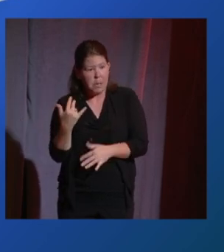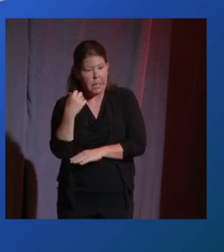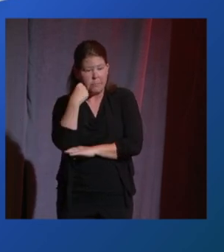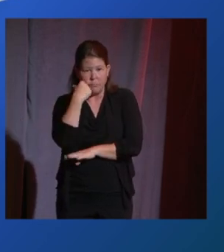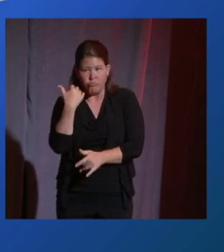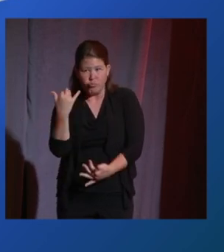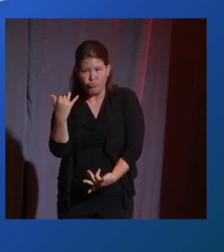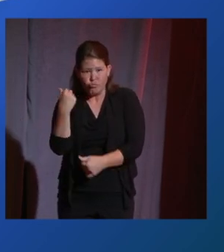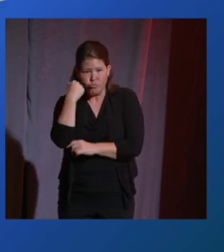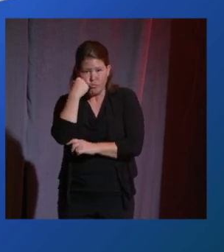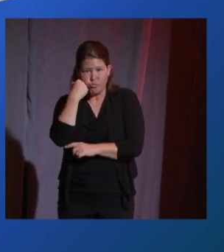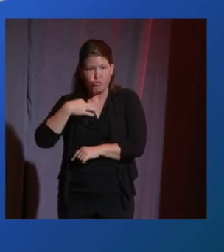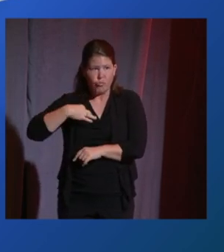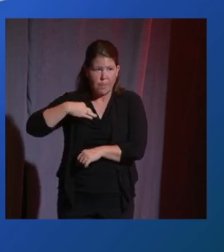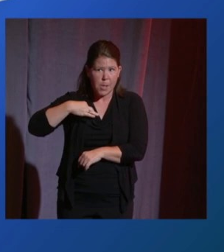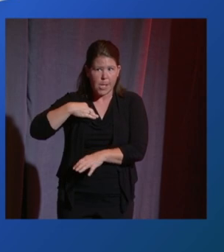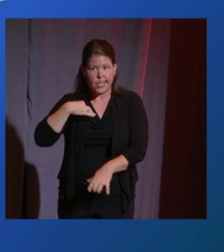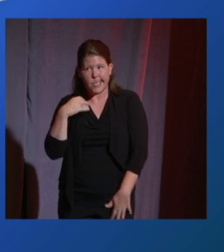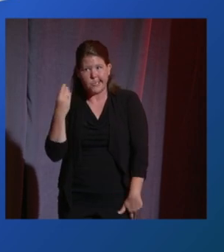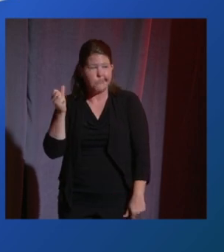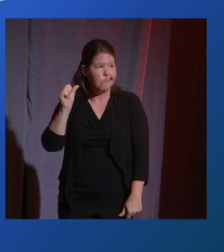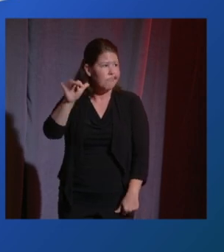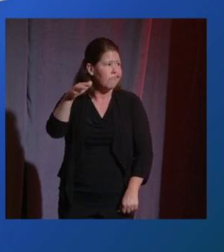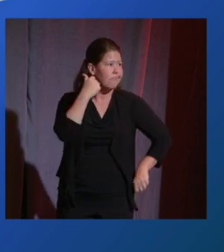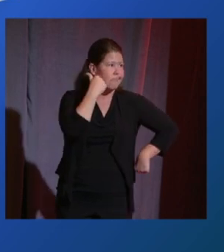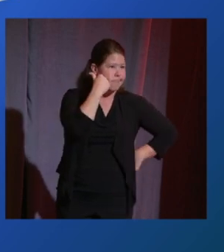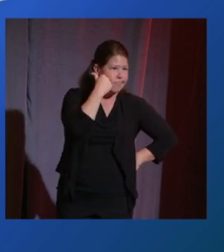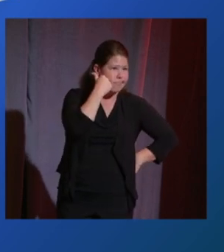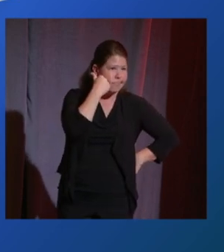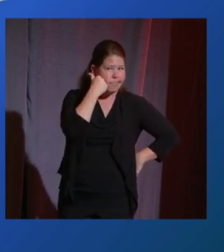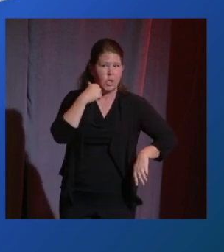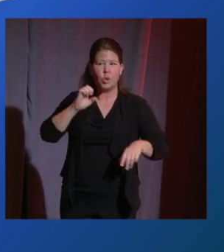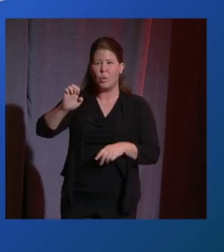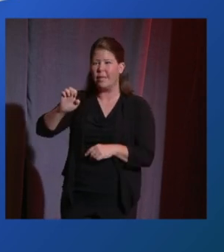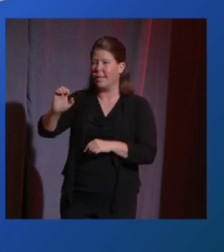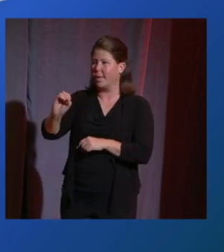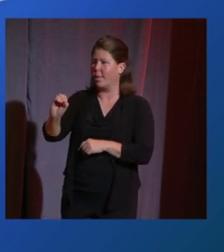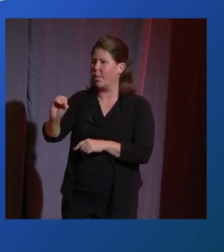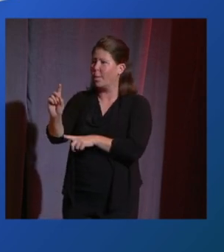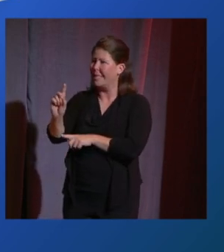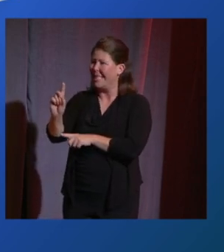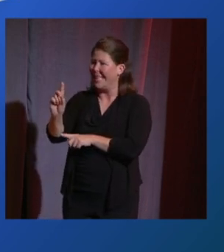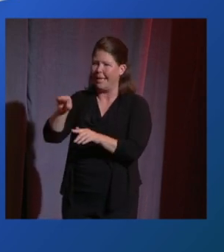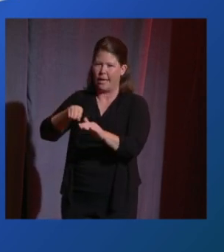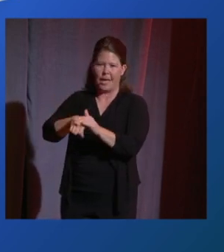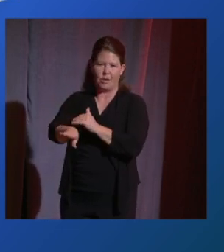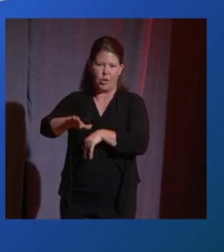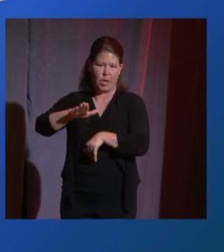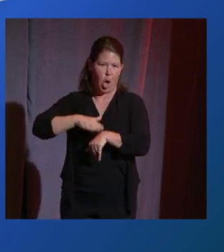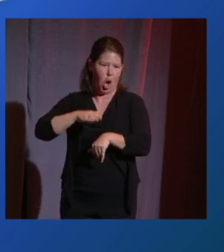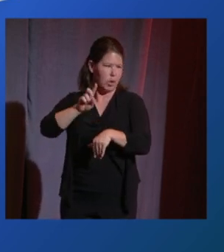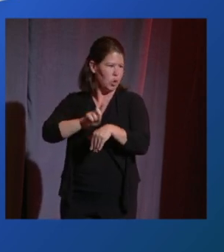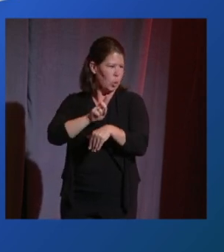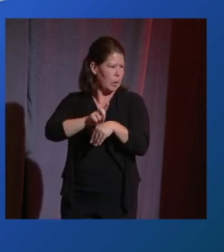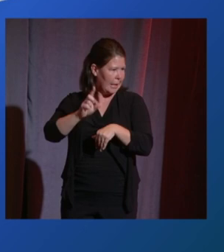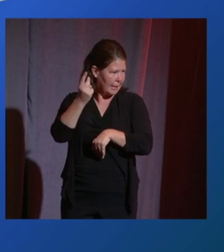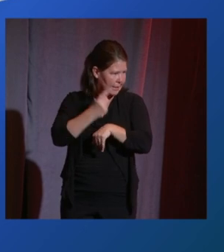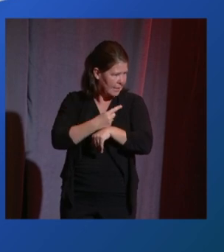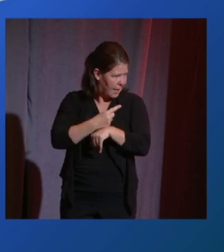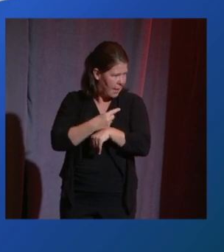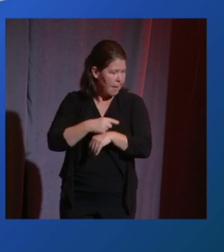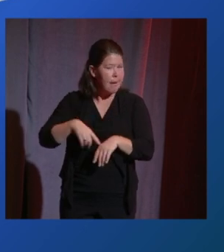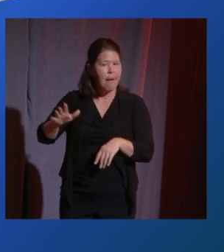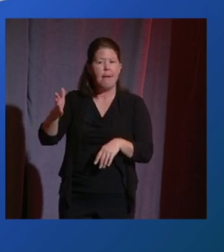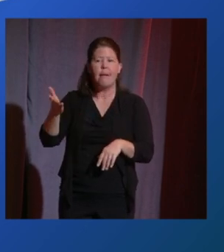application to um uh EOD entry on duty date uh we had an average about of about a